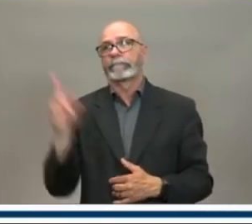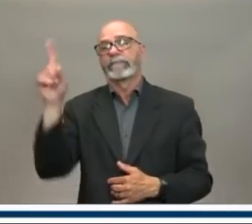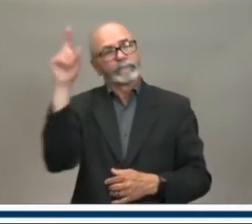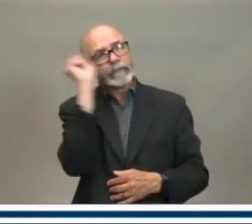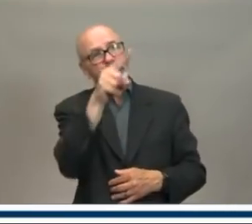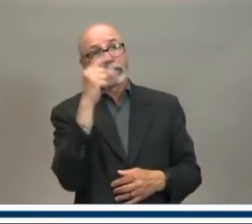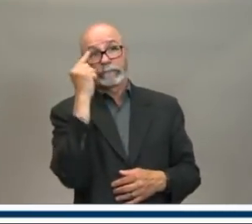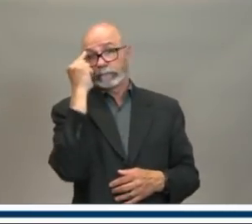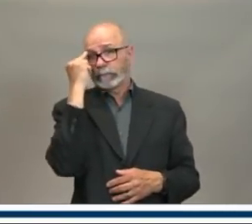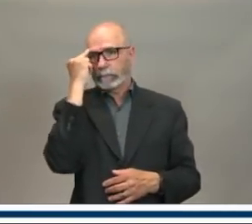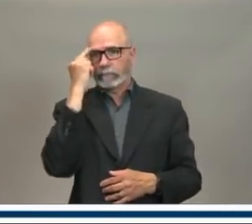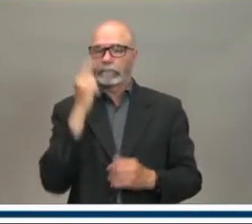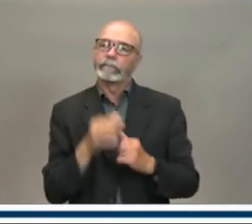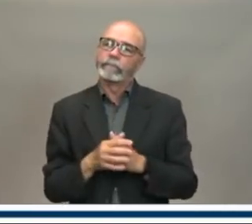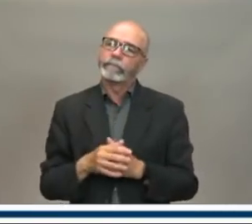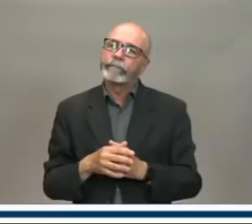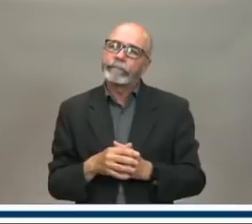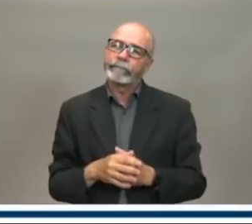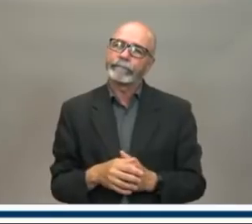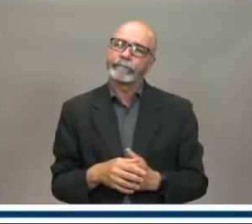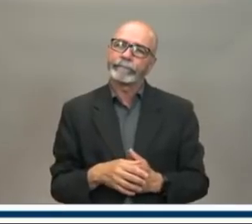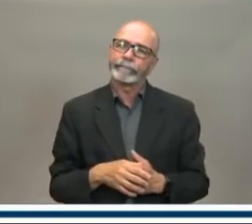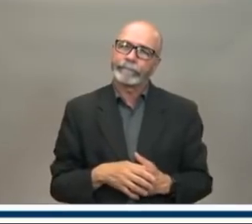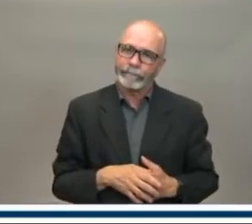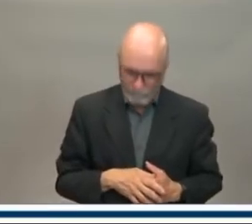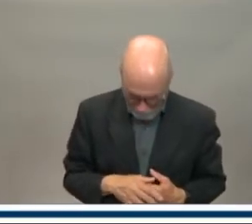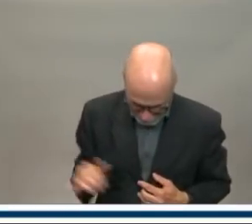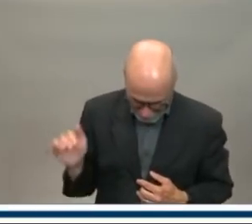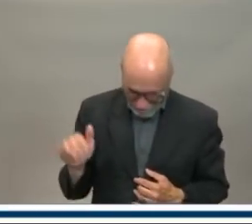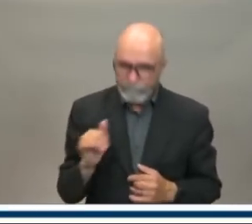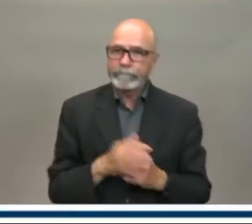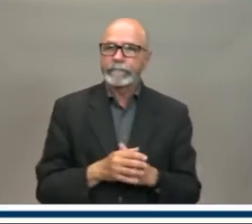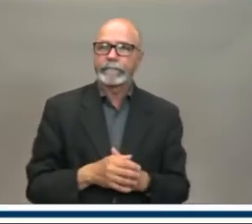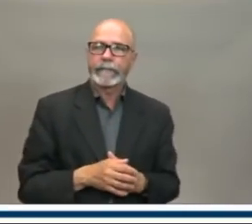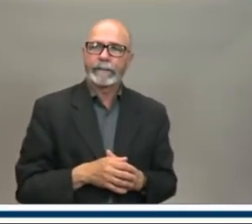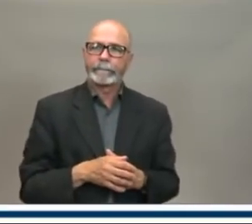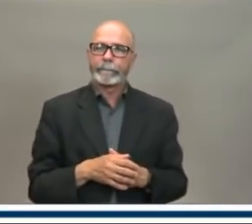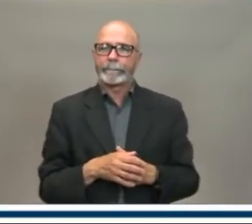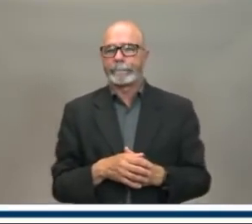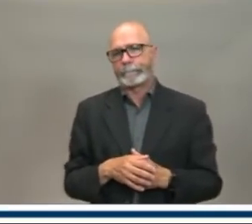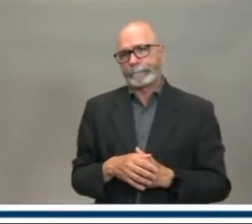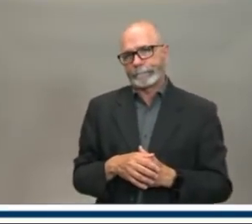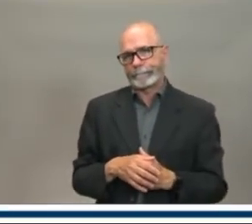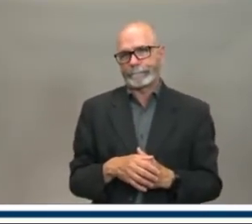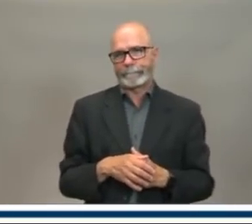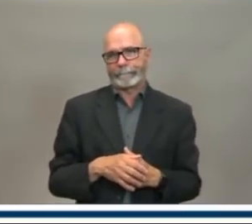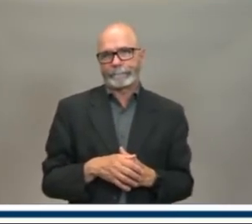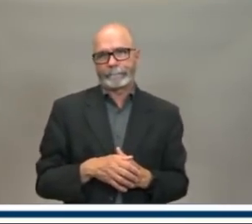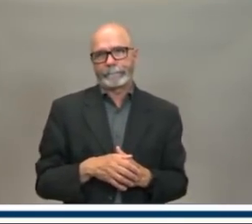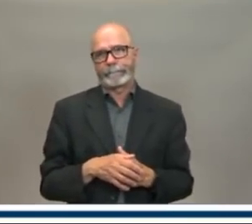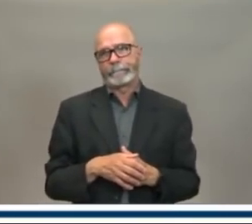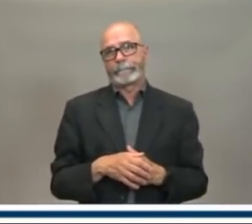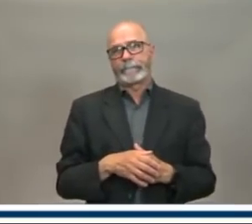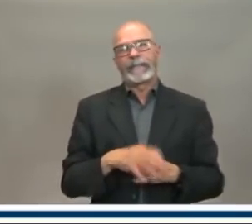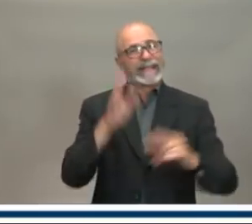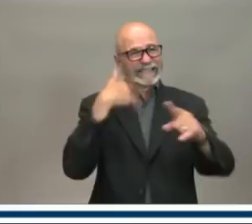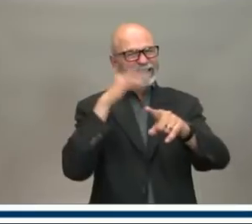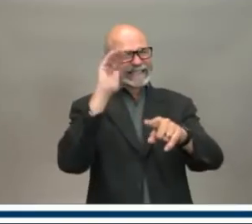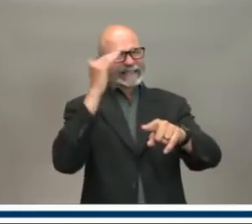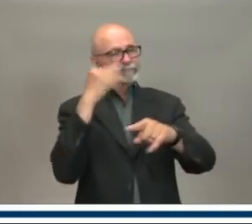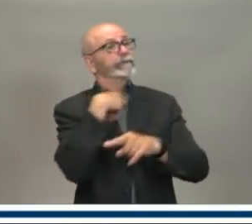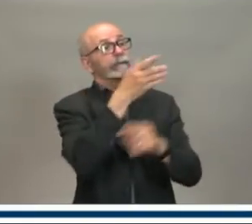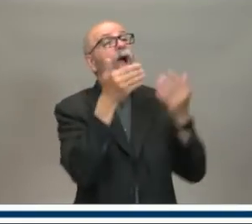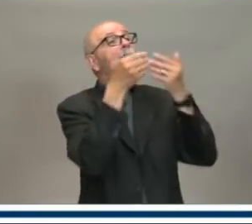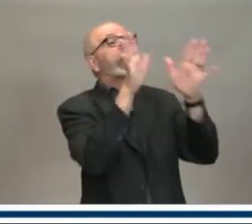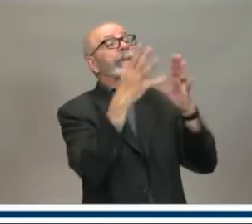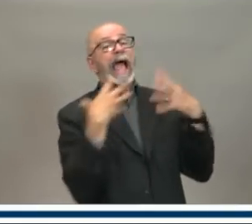There's been what seems to me a hole in the public health advice. Not just